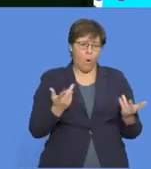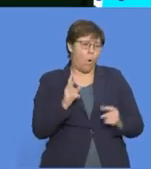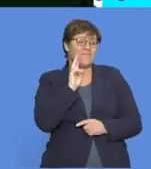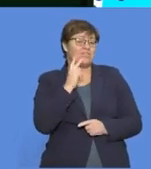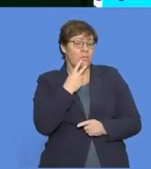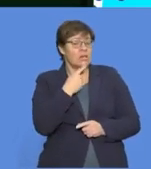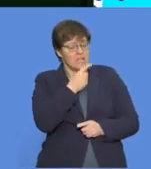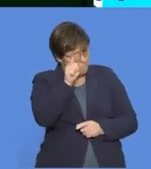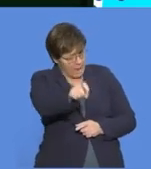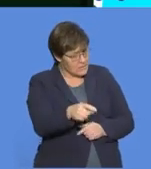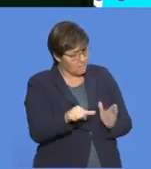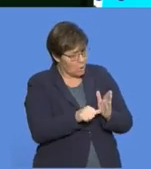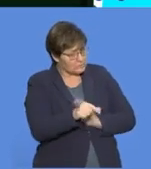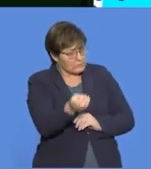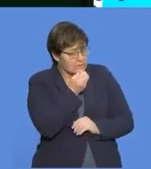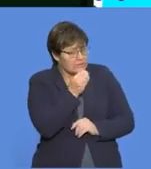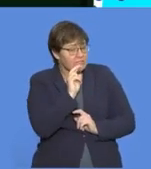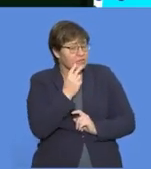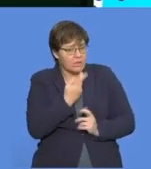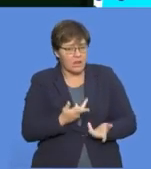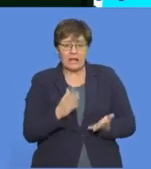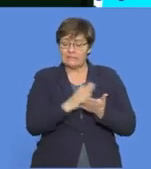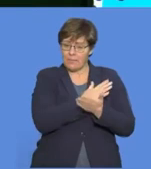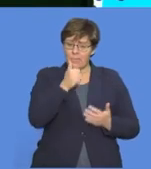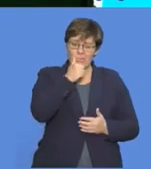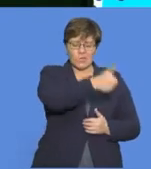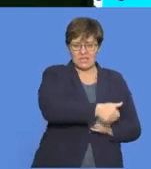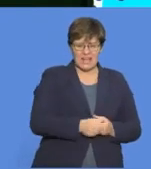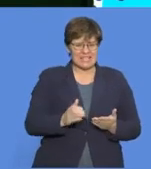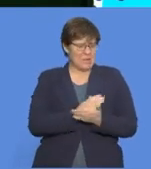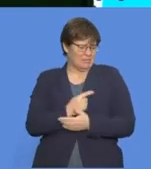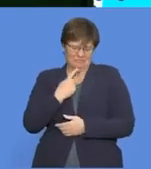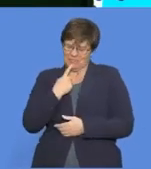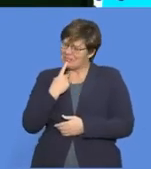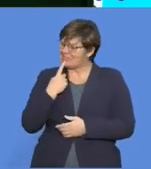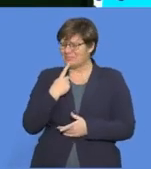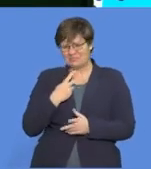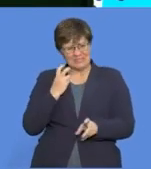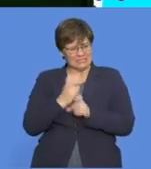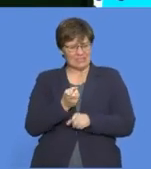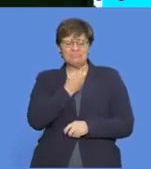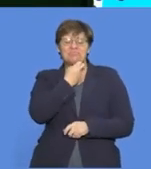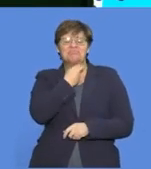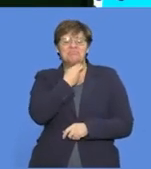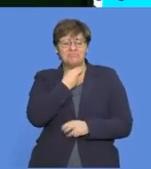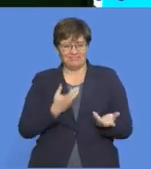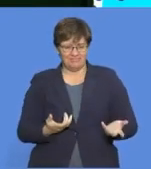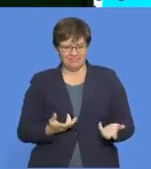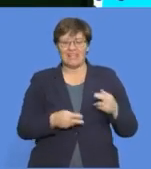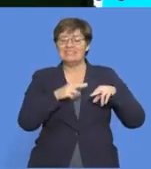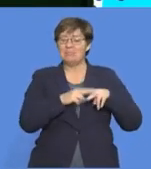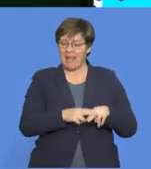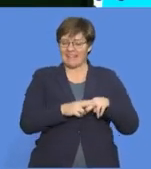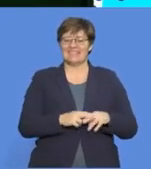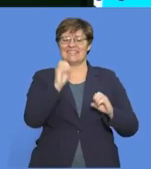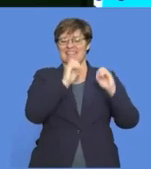your vegetables which your parents tell you you must eat. Sometimes they're delicious to eat and sometimes they're a little bit tough. That